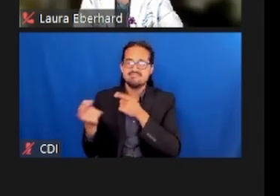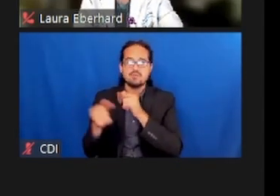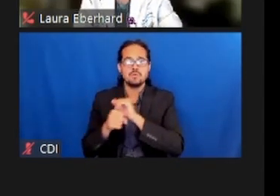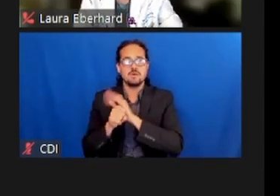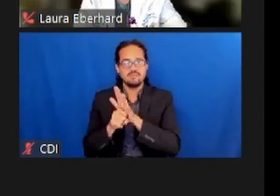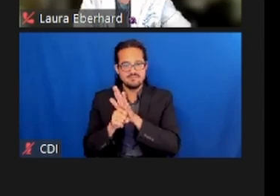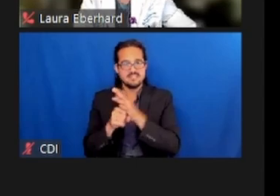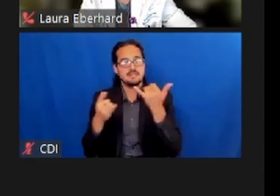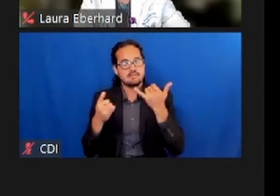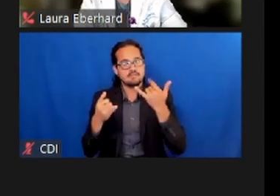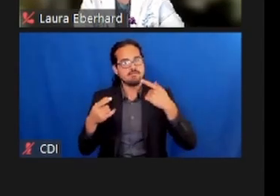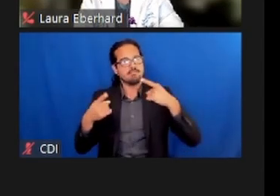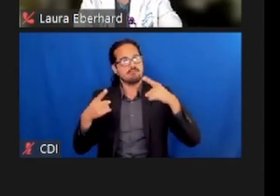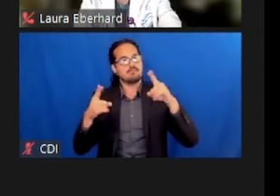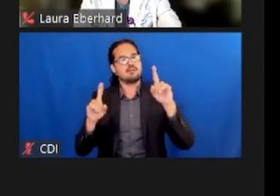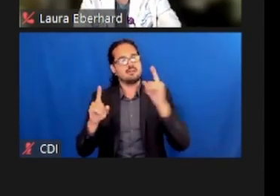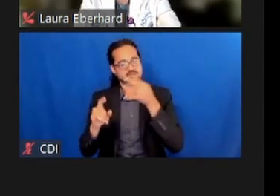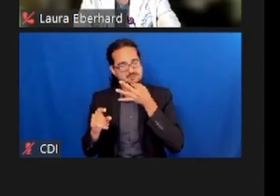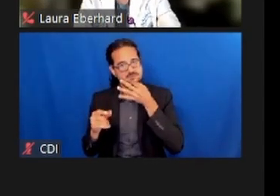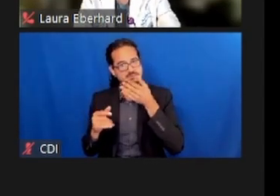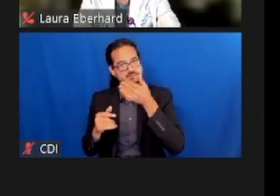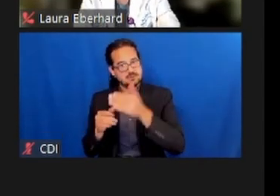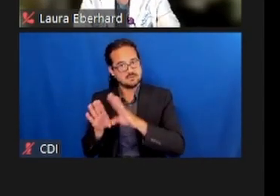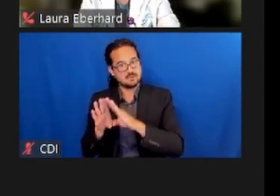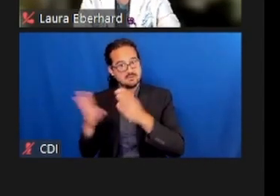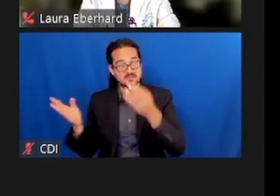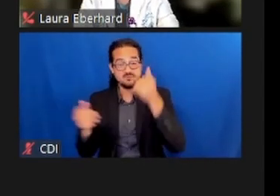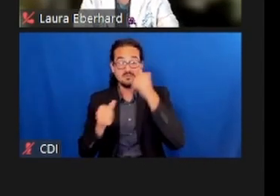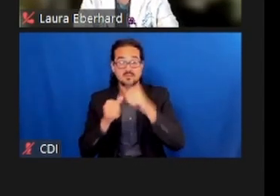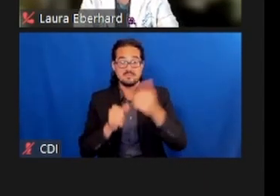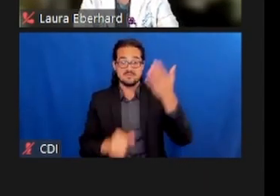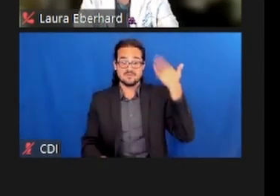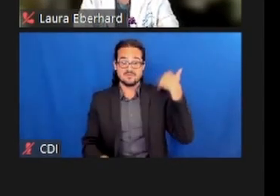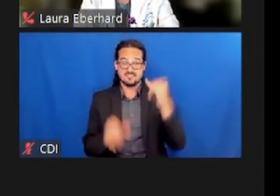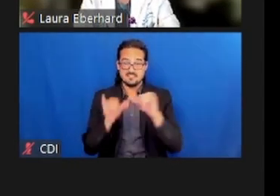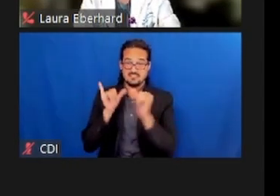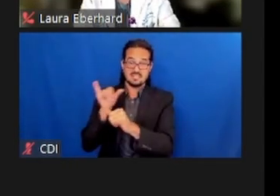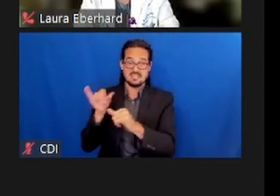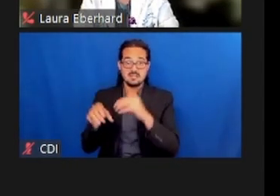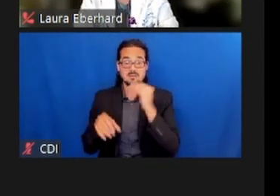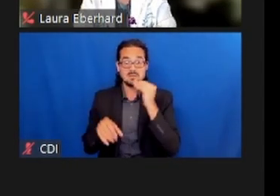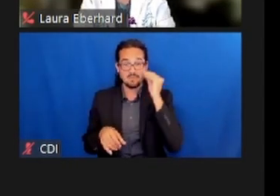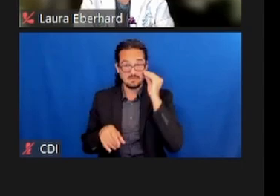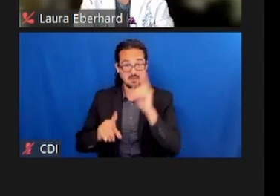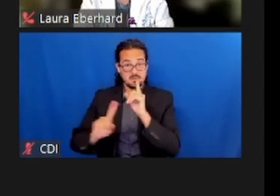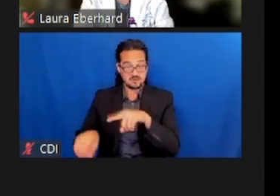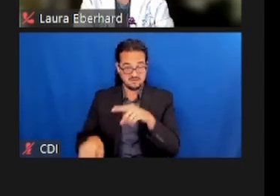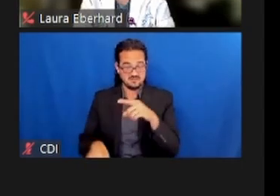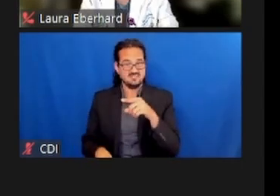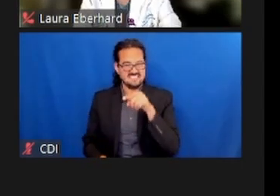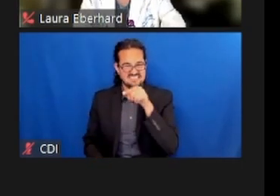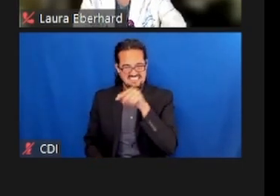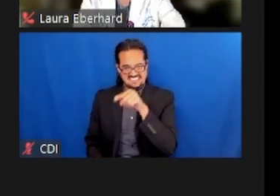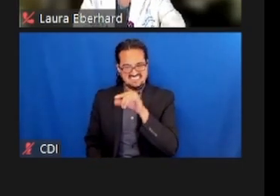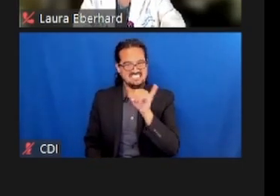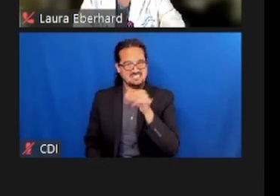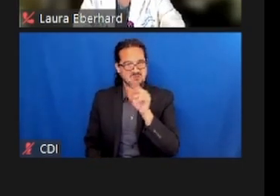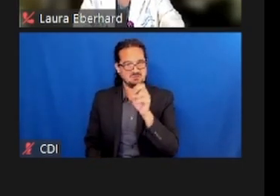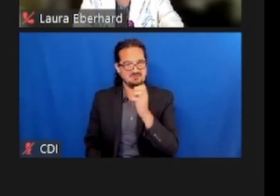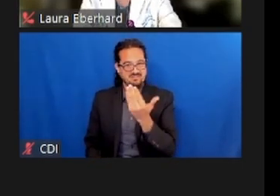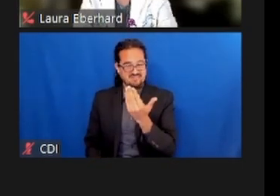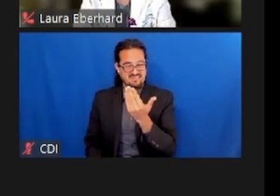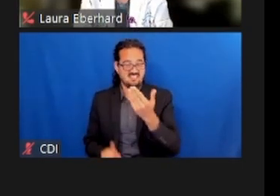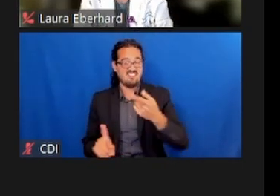place, and it's a historical moment that next week on June 15th, we will finally graduate beyond that. It started on March 16th. Next slide, please.